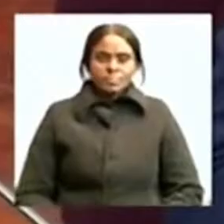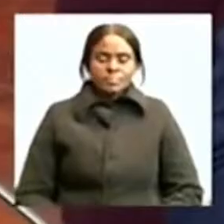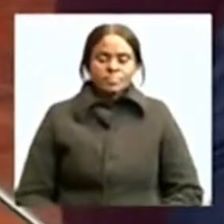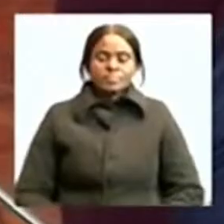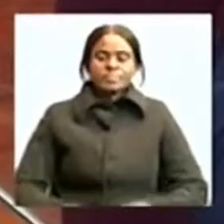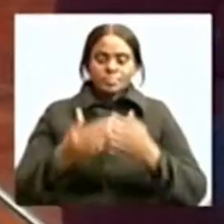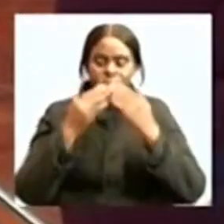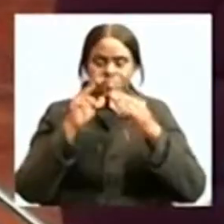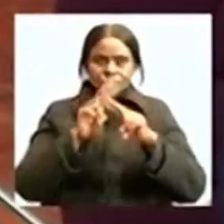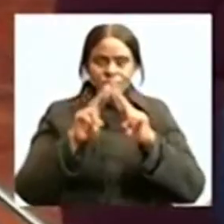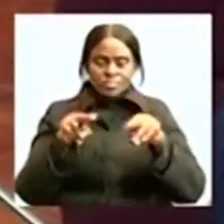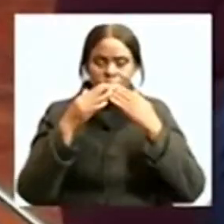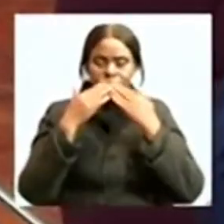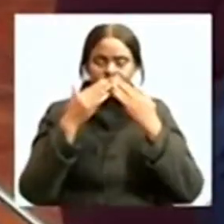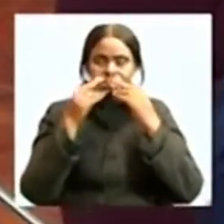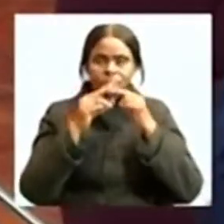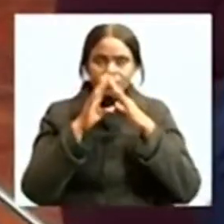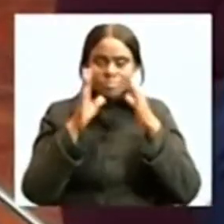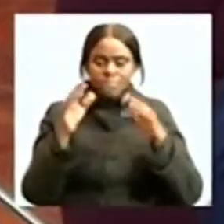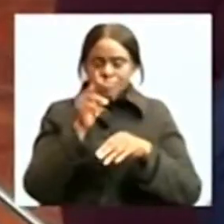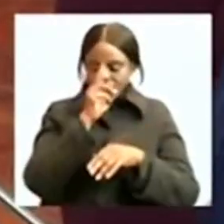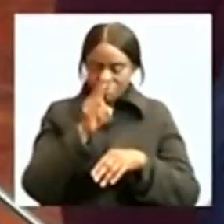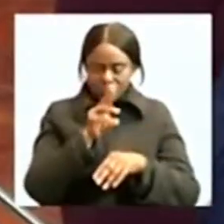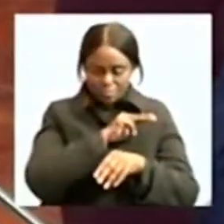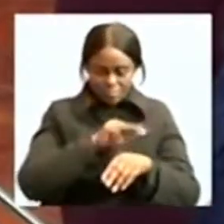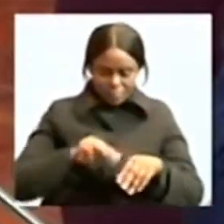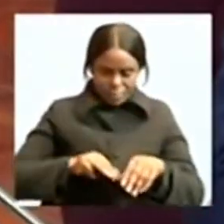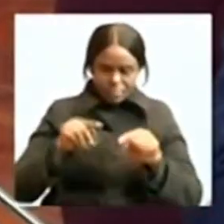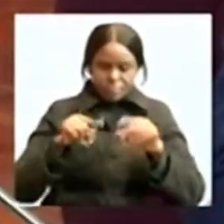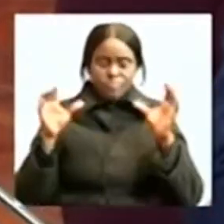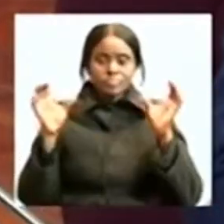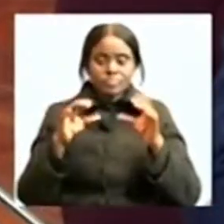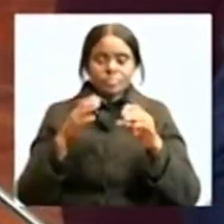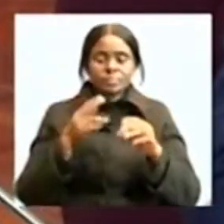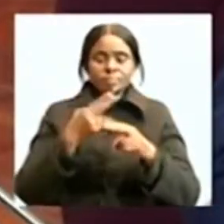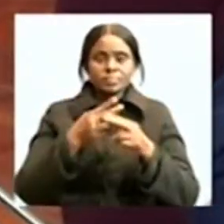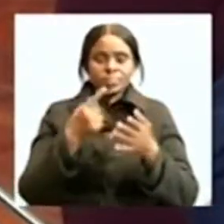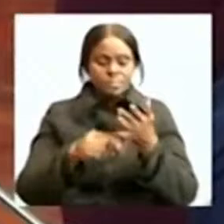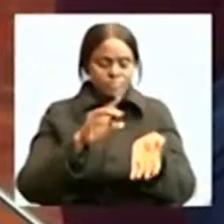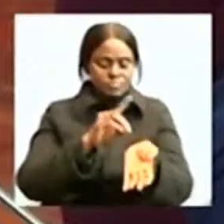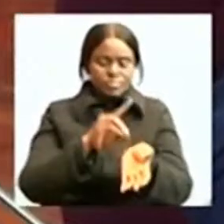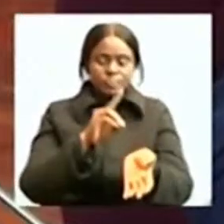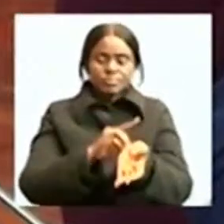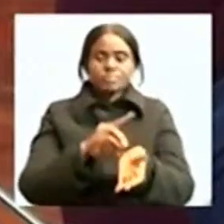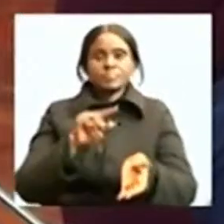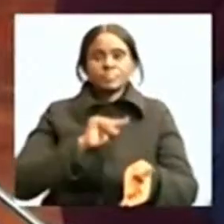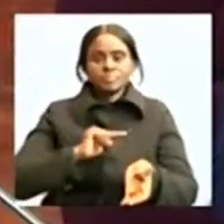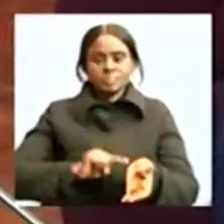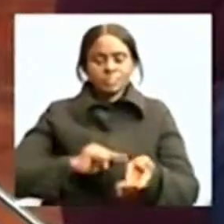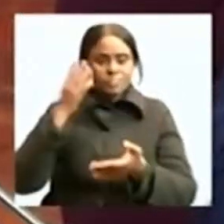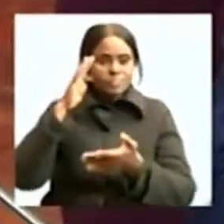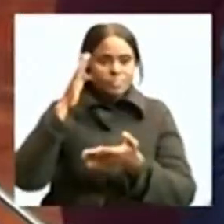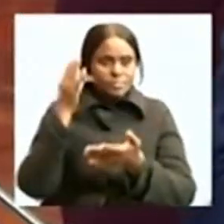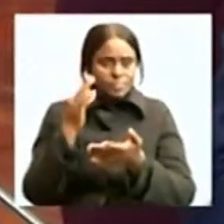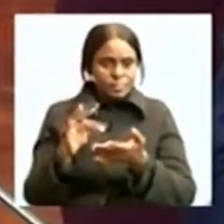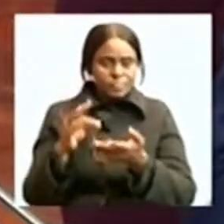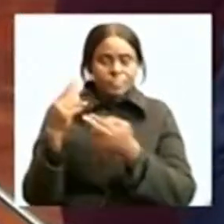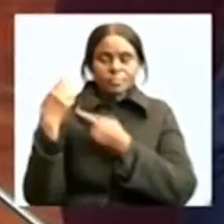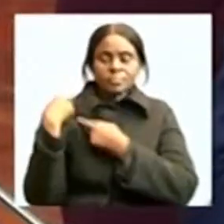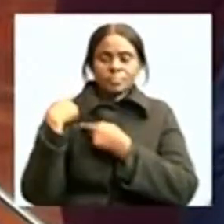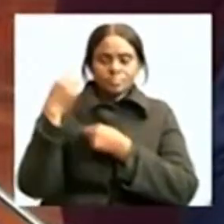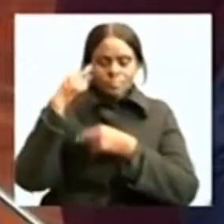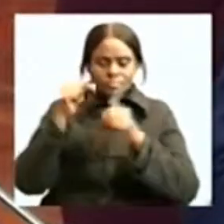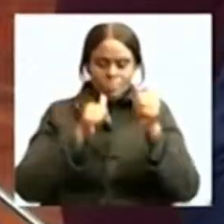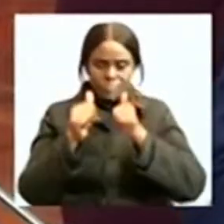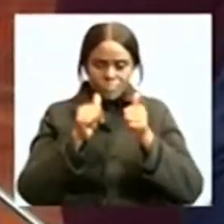Thank you very much, Chair. Honorable members of the committee. My name is Dr. Gabriel Pollen. I'm the Permanent Secretary in charge of